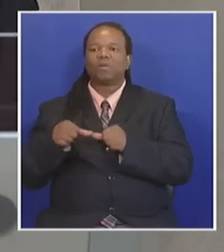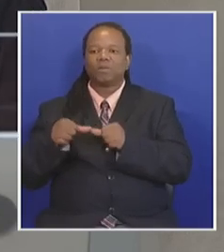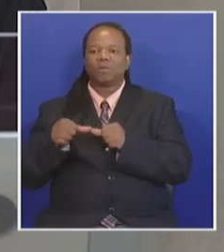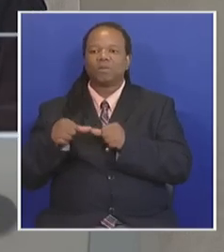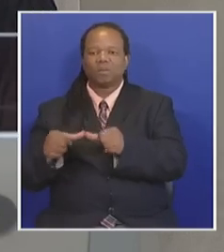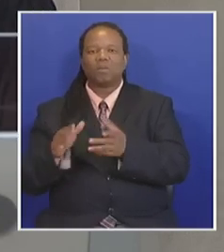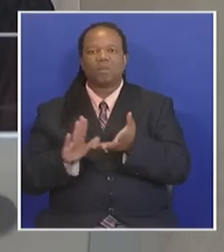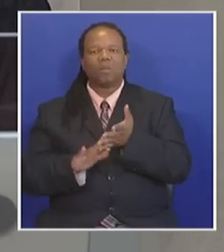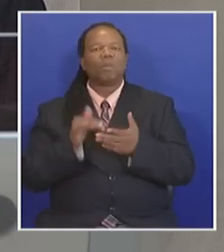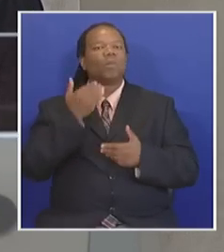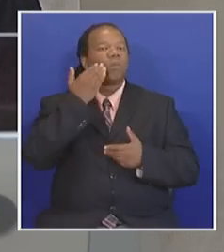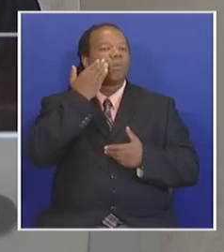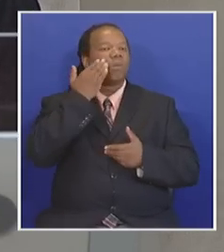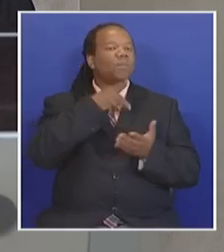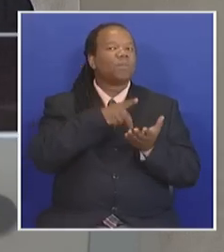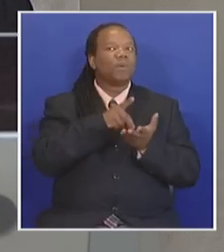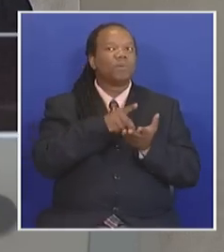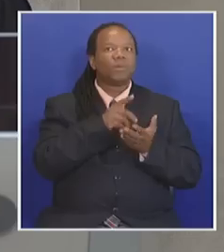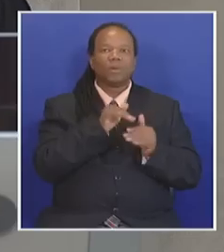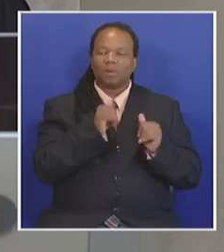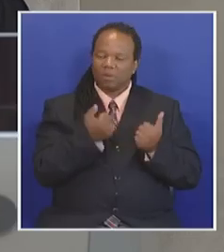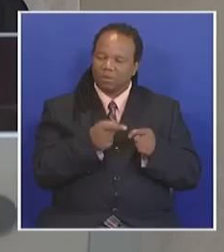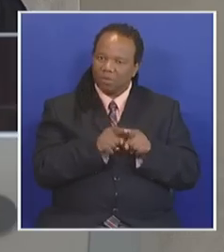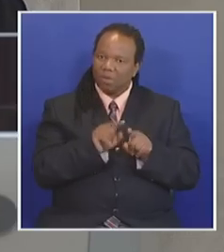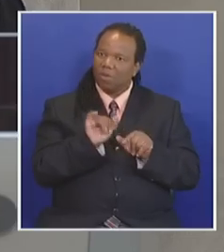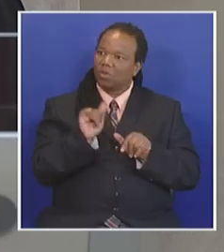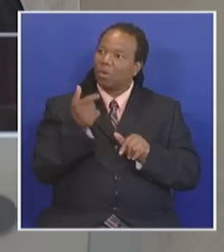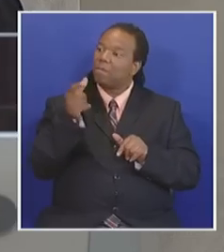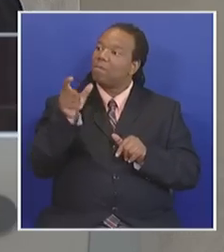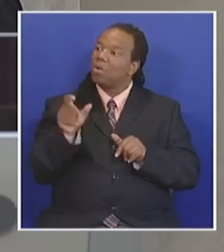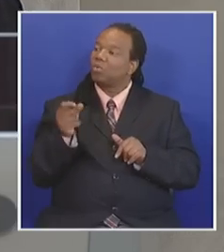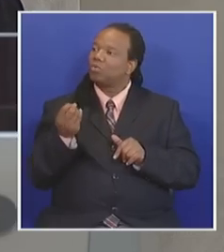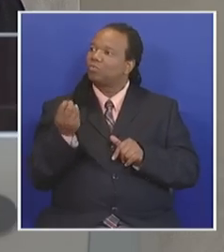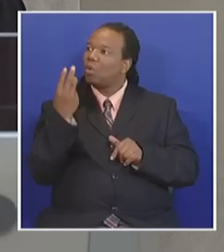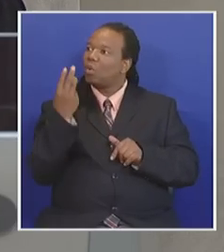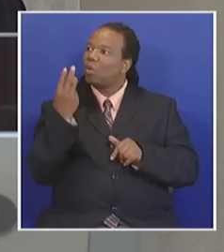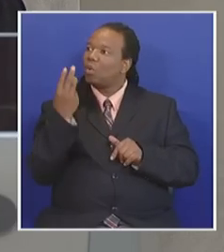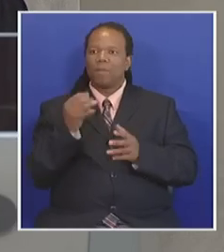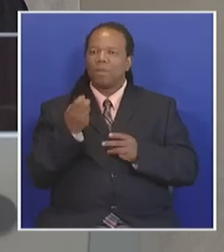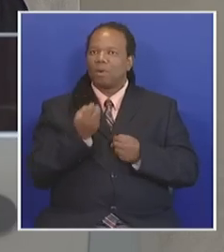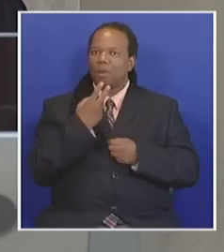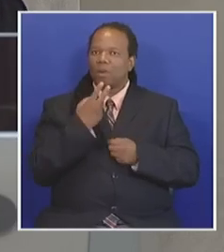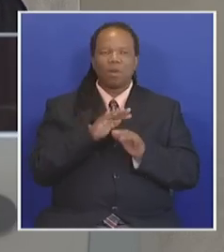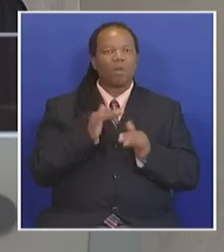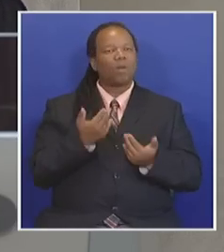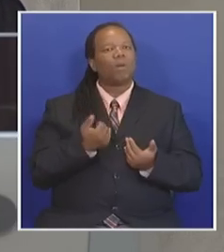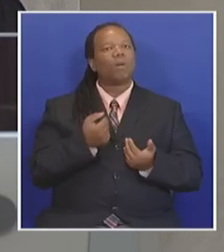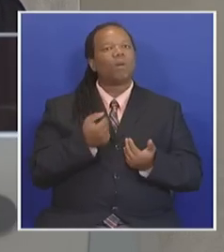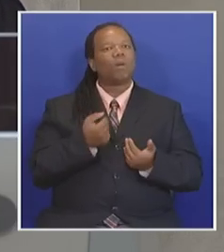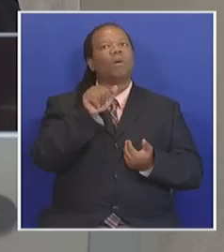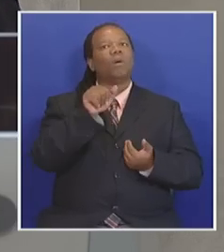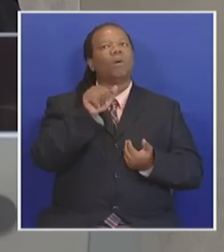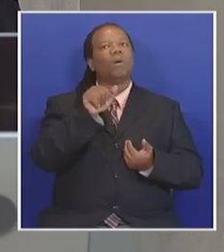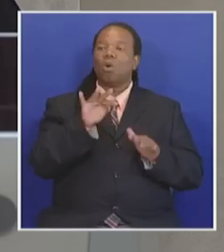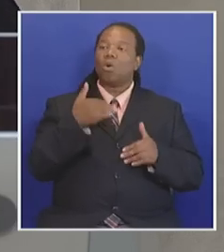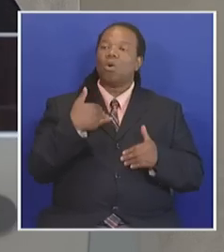able to be articulate and well-spoken without people being surprised. White privilege is being able to ignore the